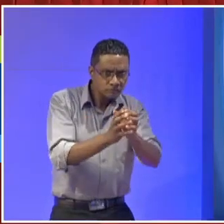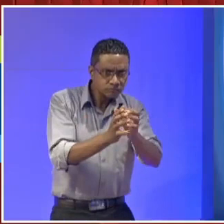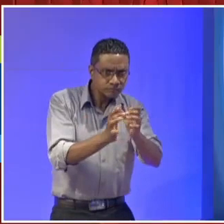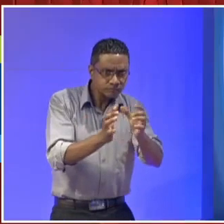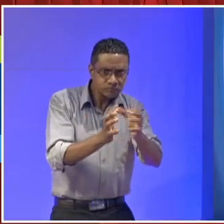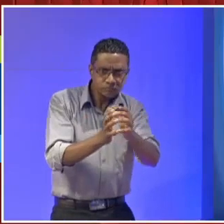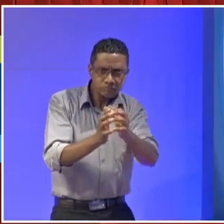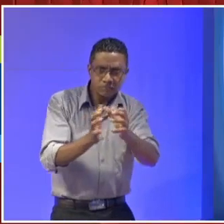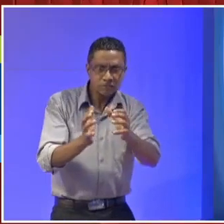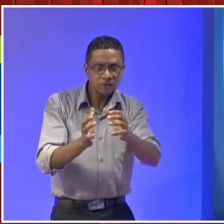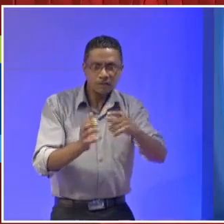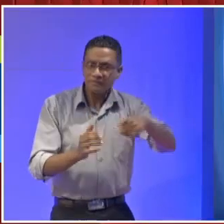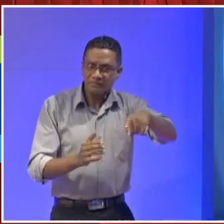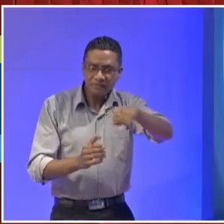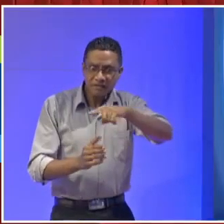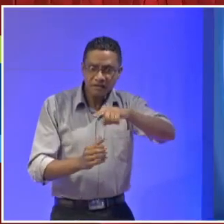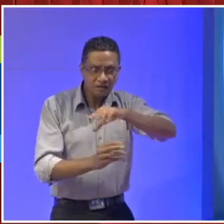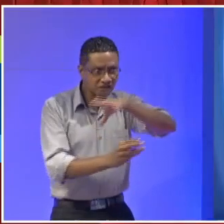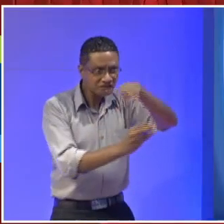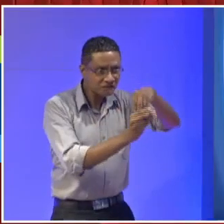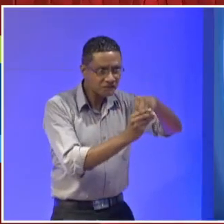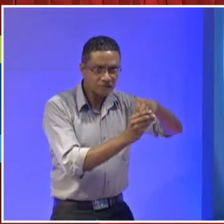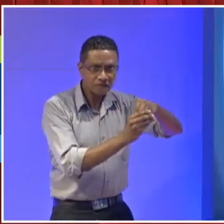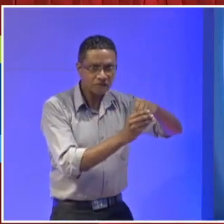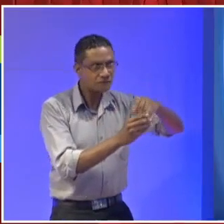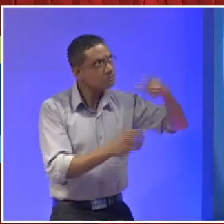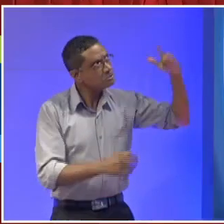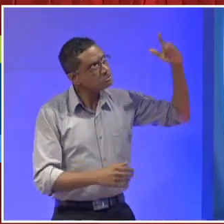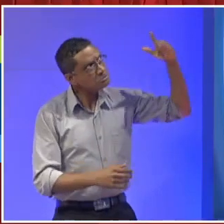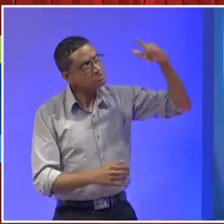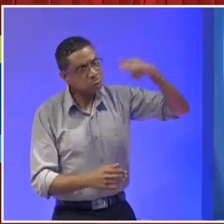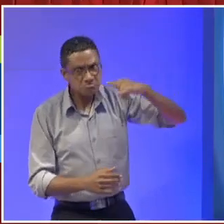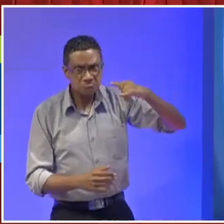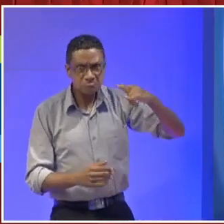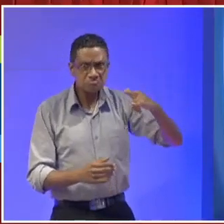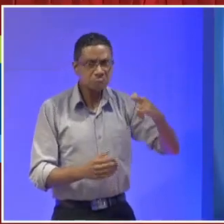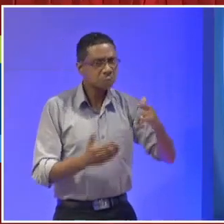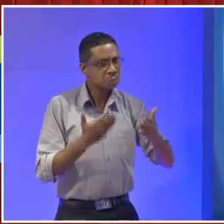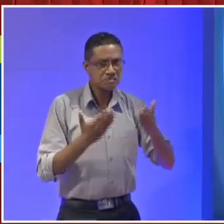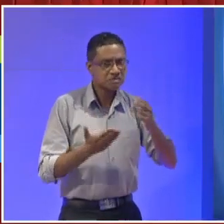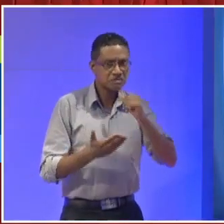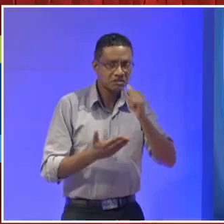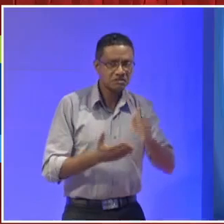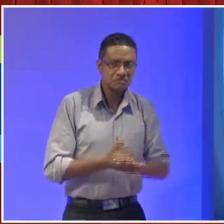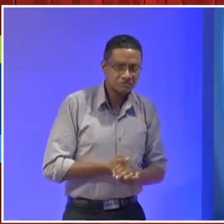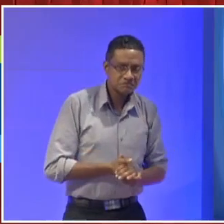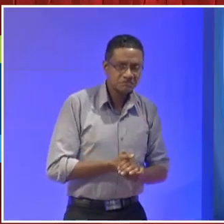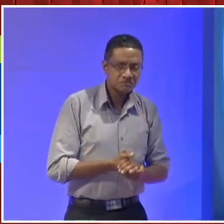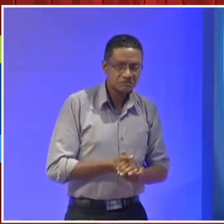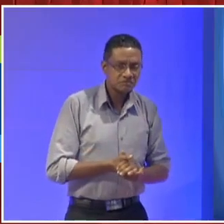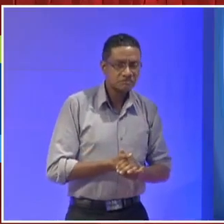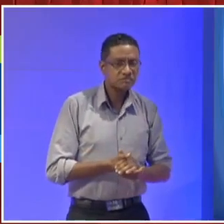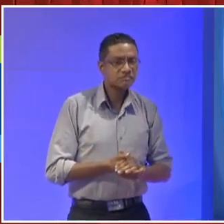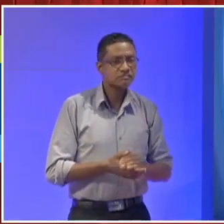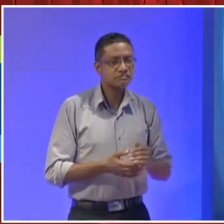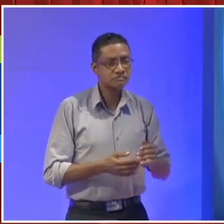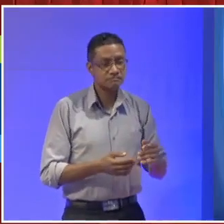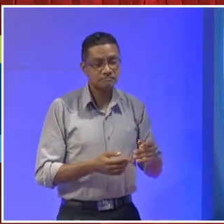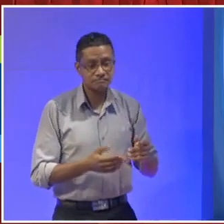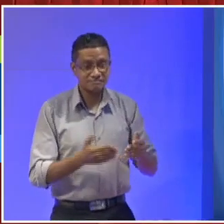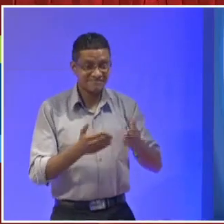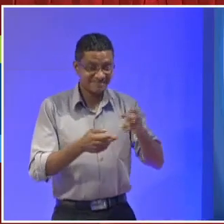don't seem to be linked to importation and are therefore likely linked to what we call hidden chains of